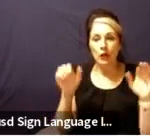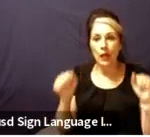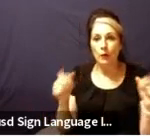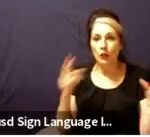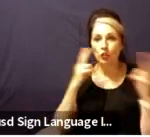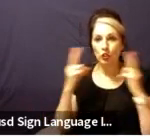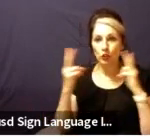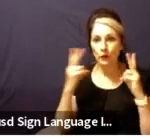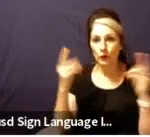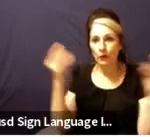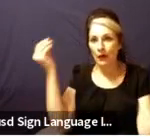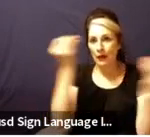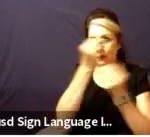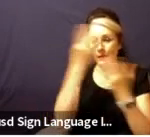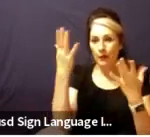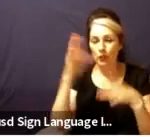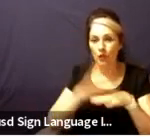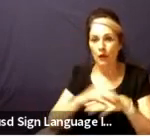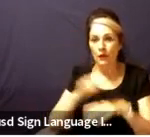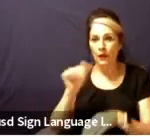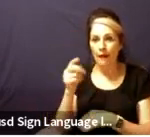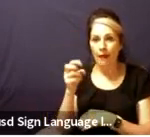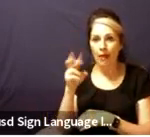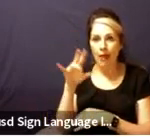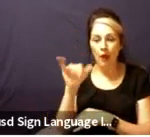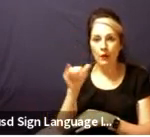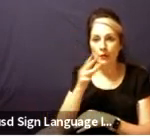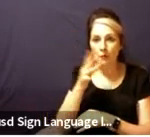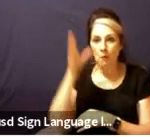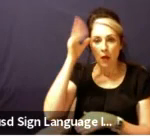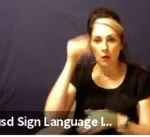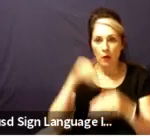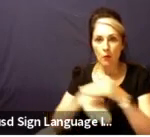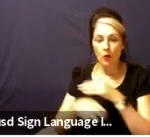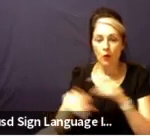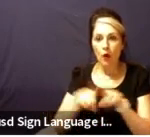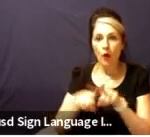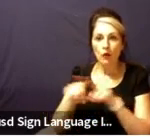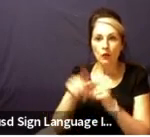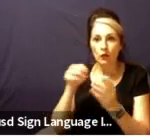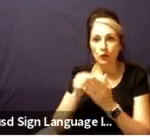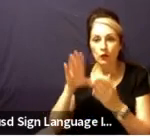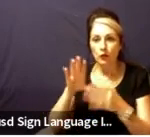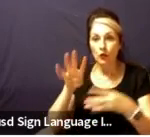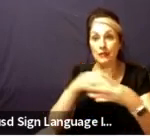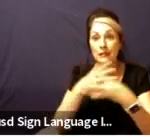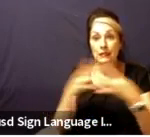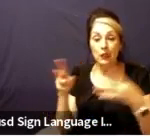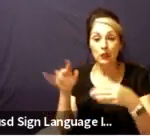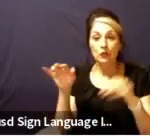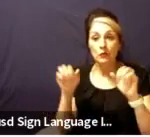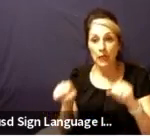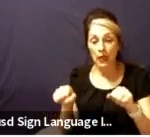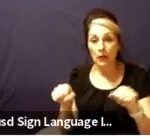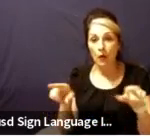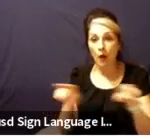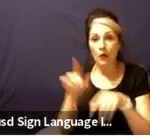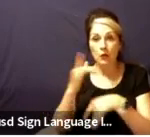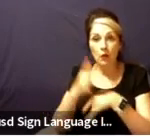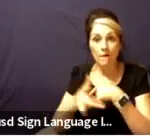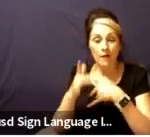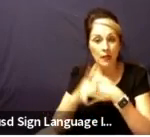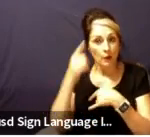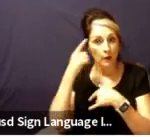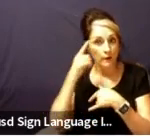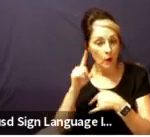that information on the Aeries Parent Portal, as well as the student's schedule will be also available